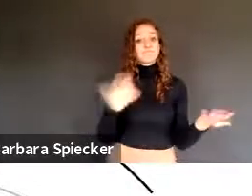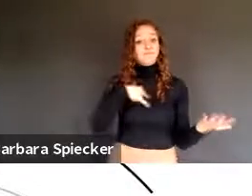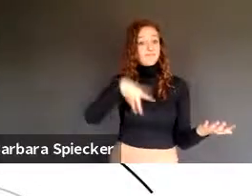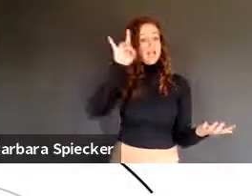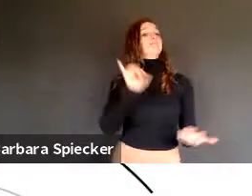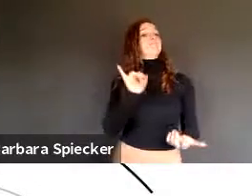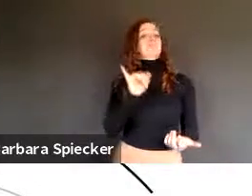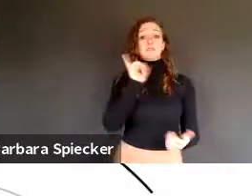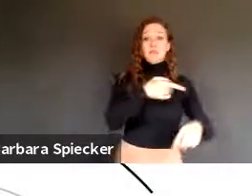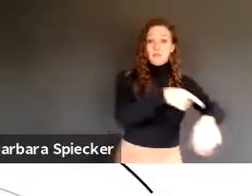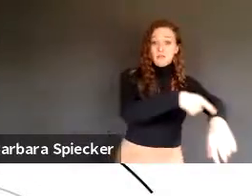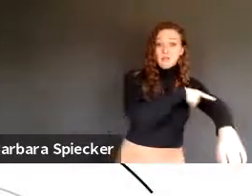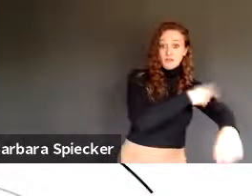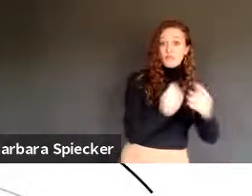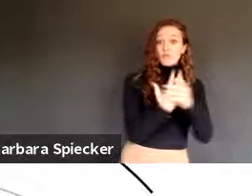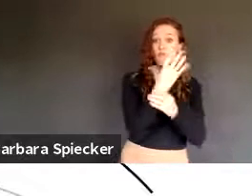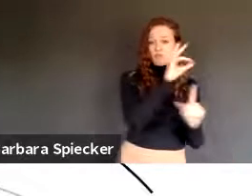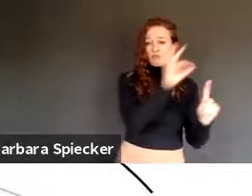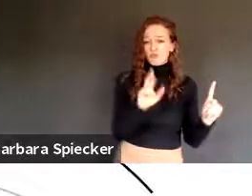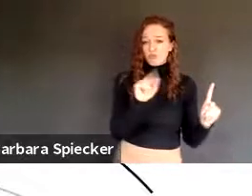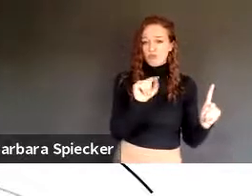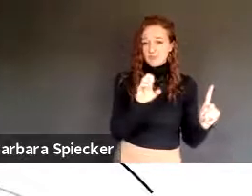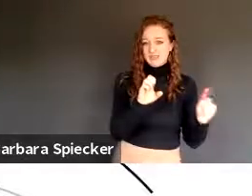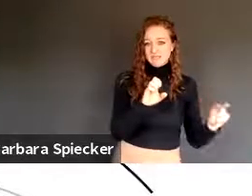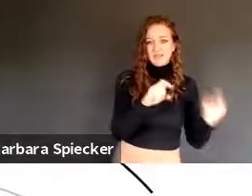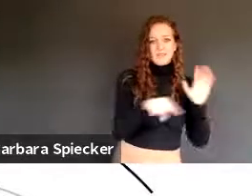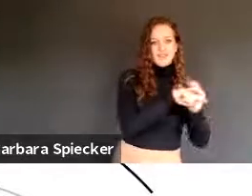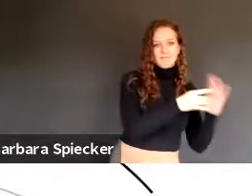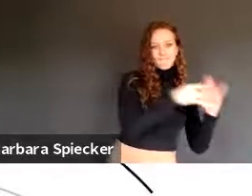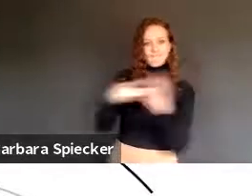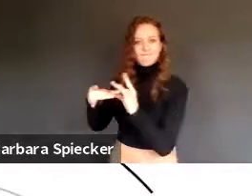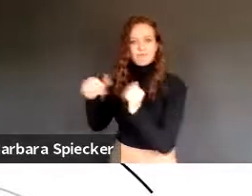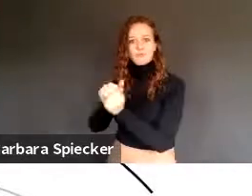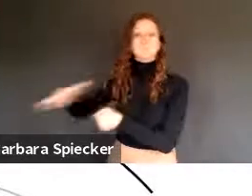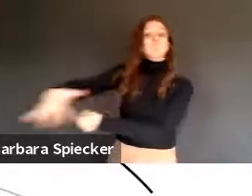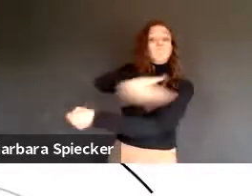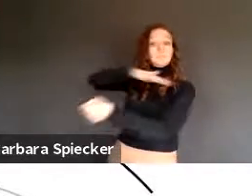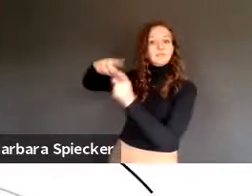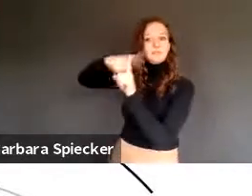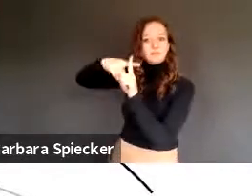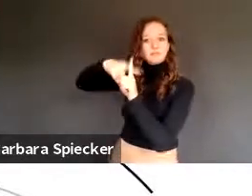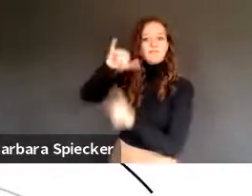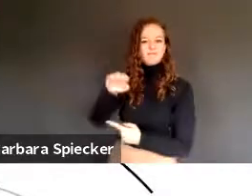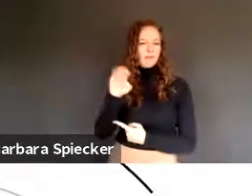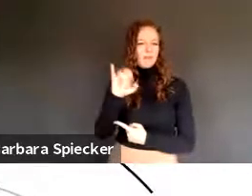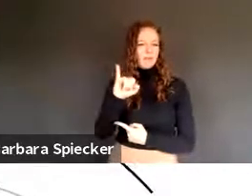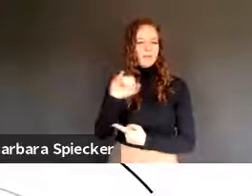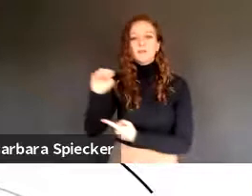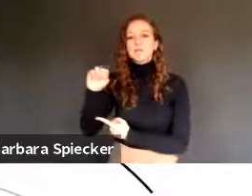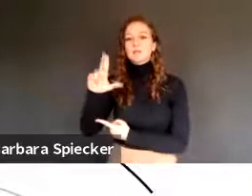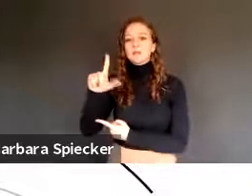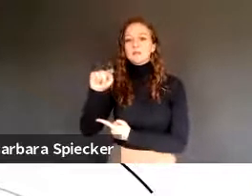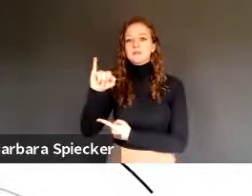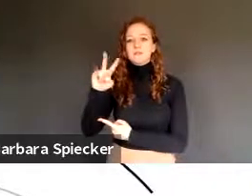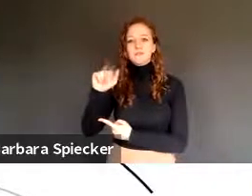the key at the bottom there for all of my acronyms, so you know which environmental variable we're talking about. So I found